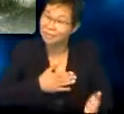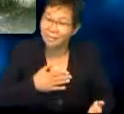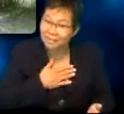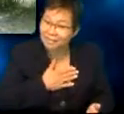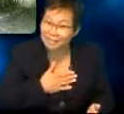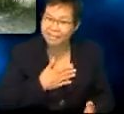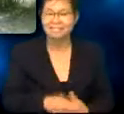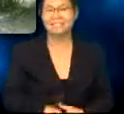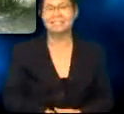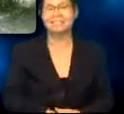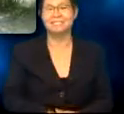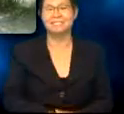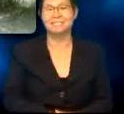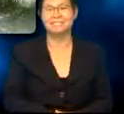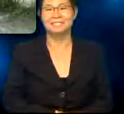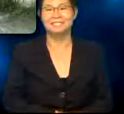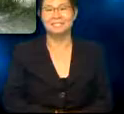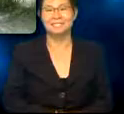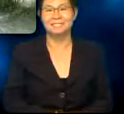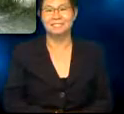$0.20, please.